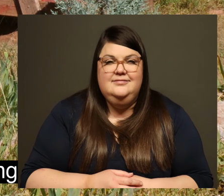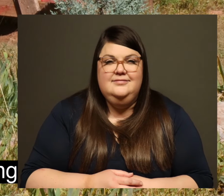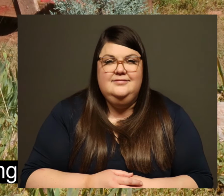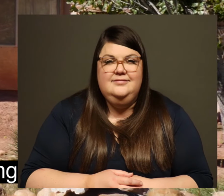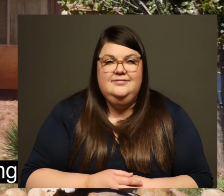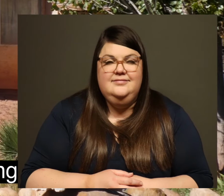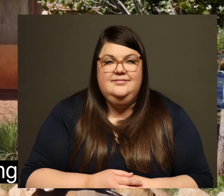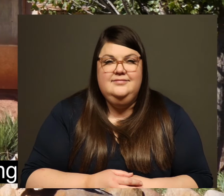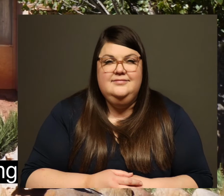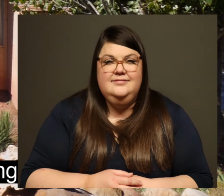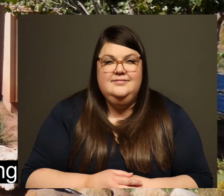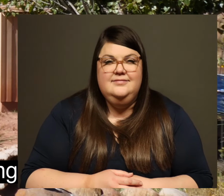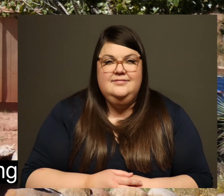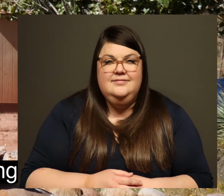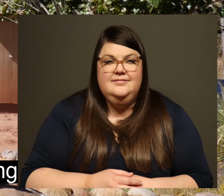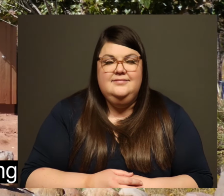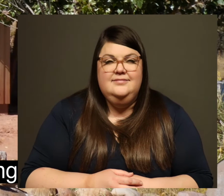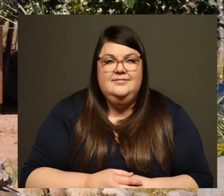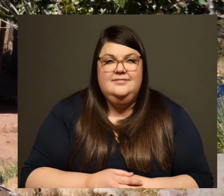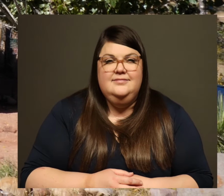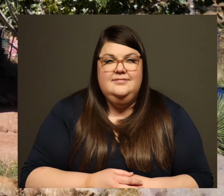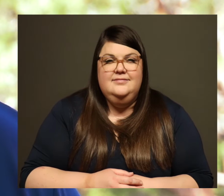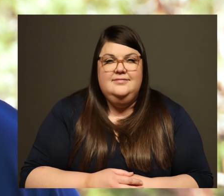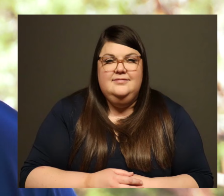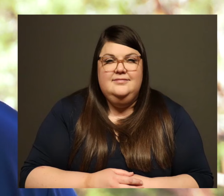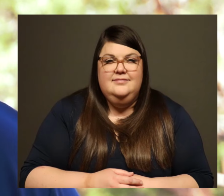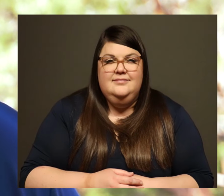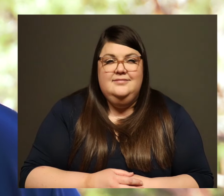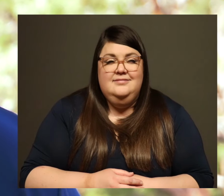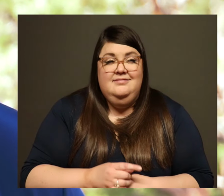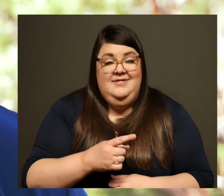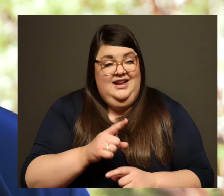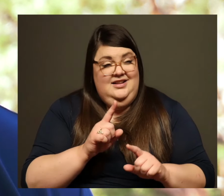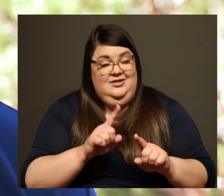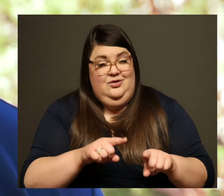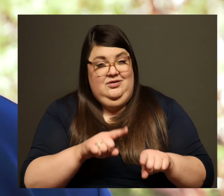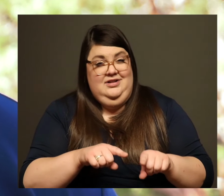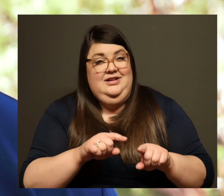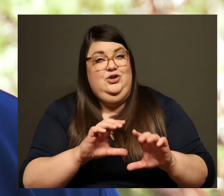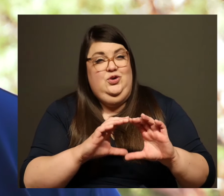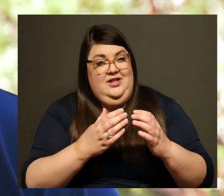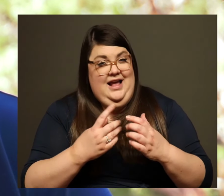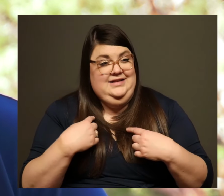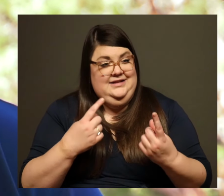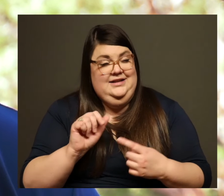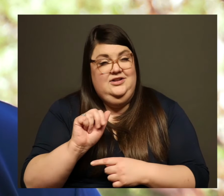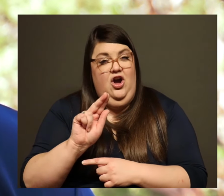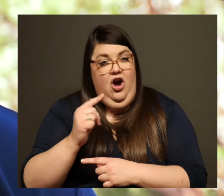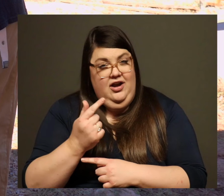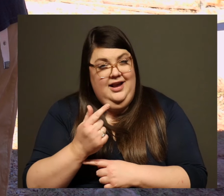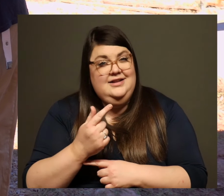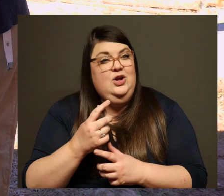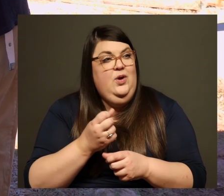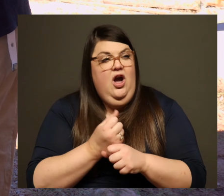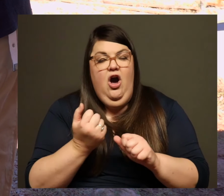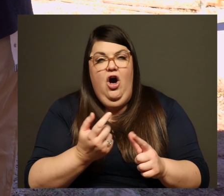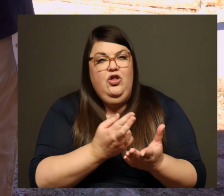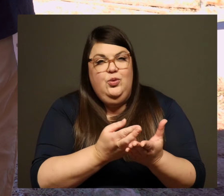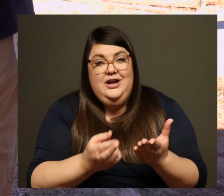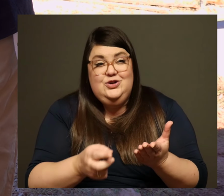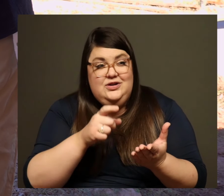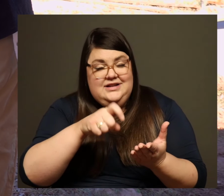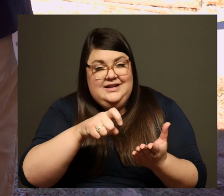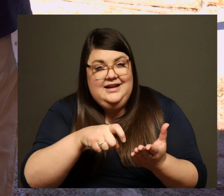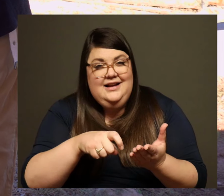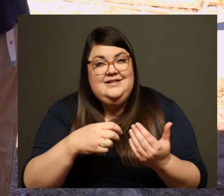standing outside of his grandma's house talking. He's been in class since August. We got all the resources he needs now. He's